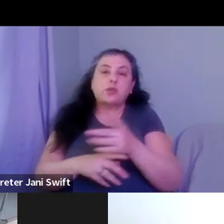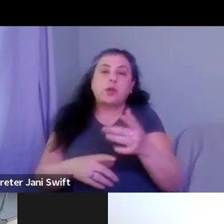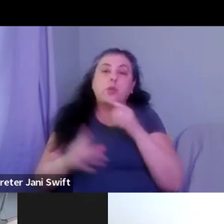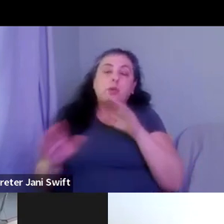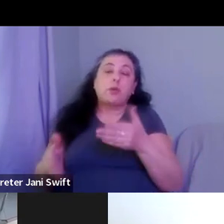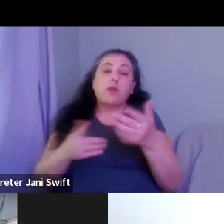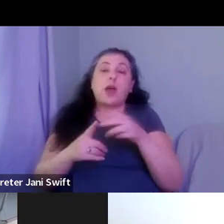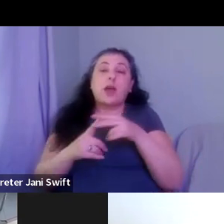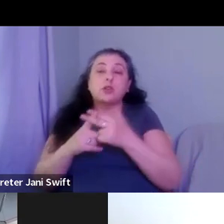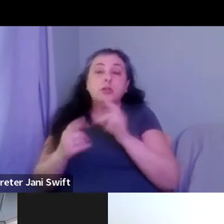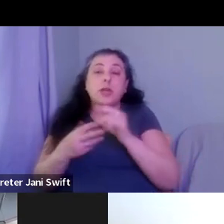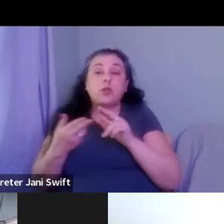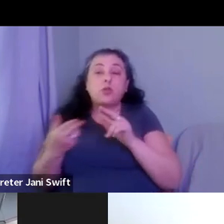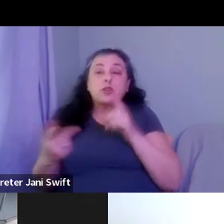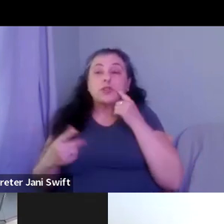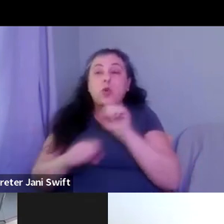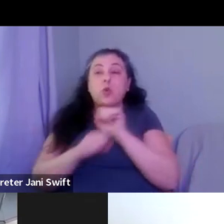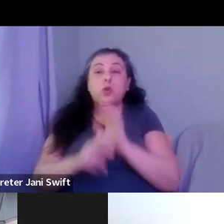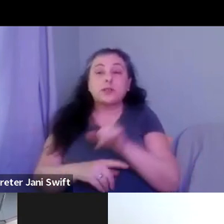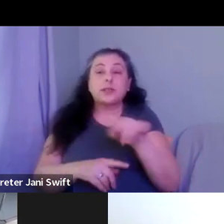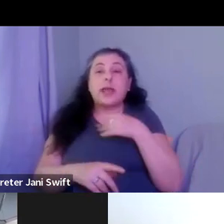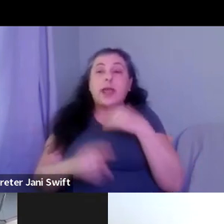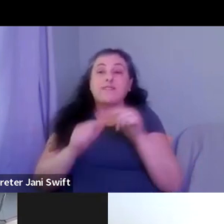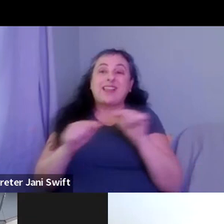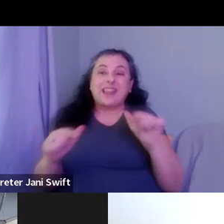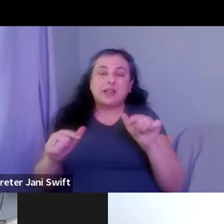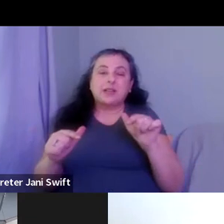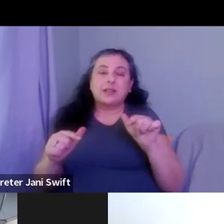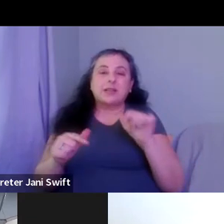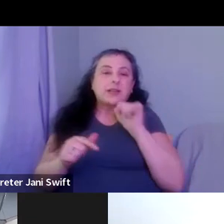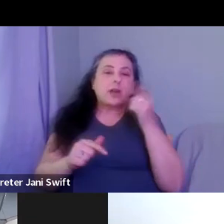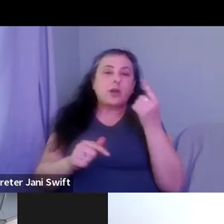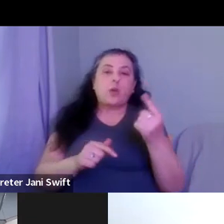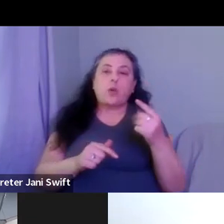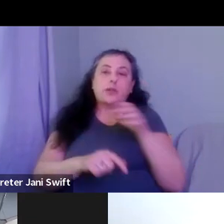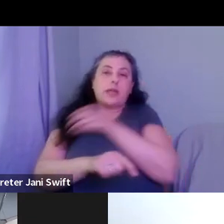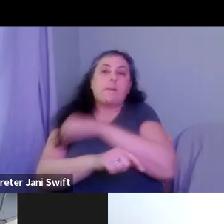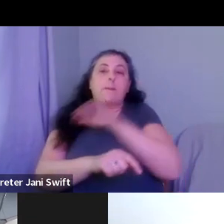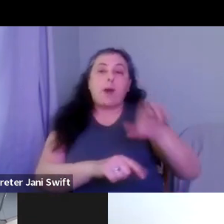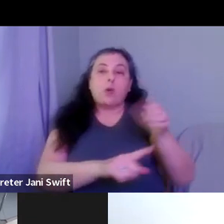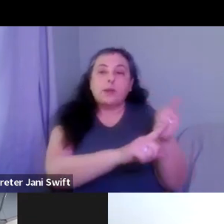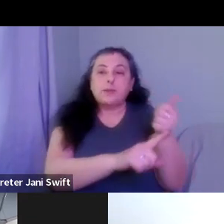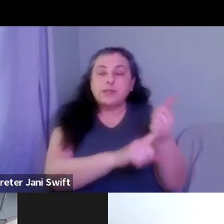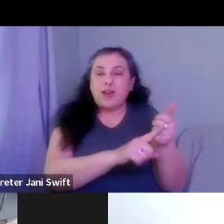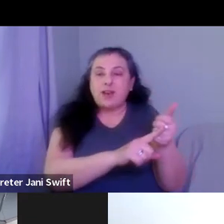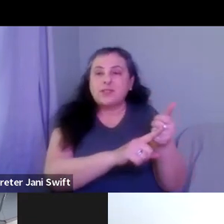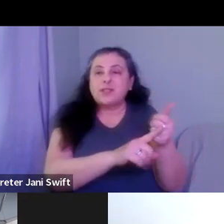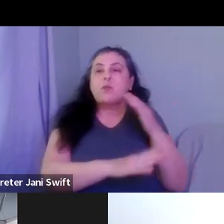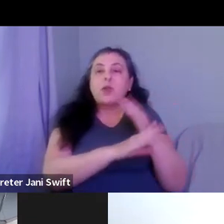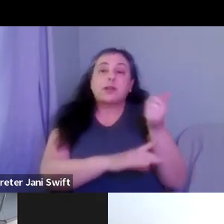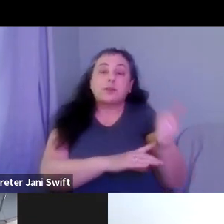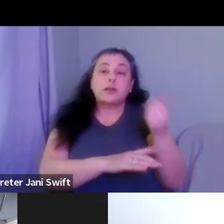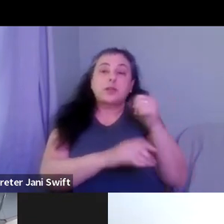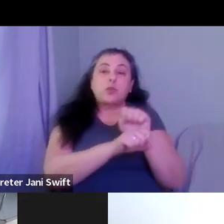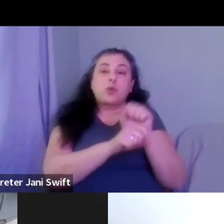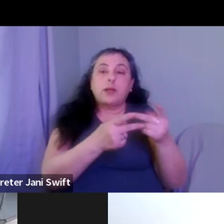provide tools and resources to workers so that they have the language to not only empower themselves and protect themselves in their workplaces, but